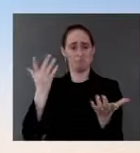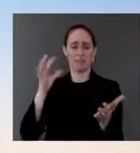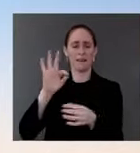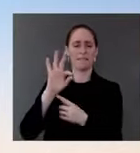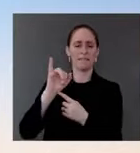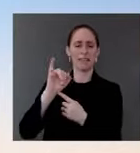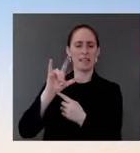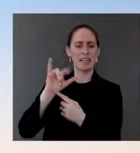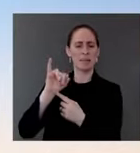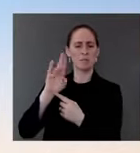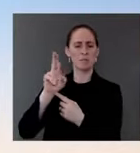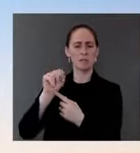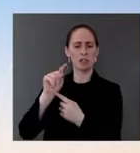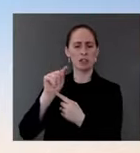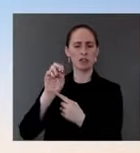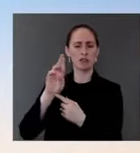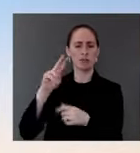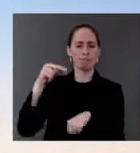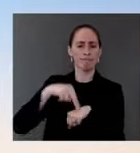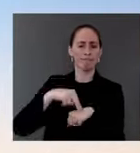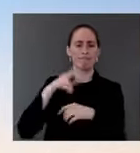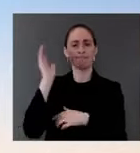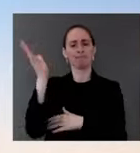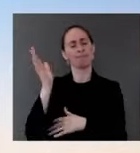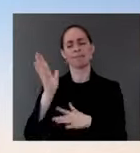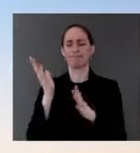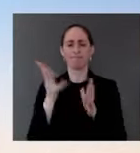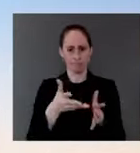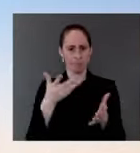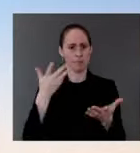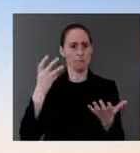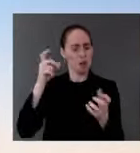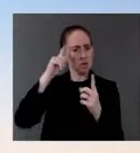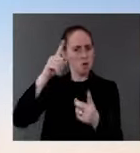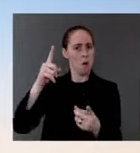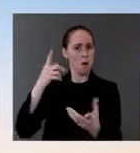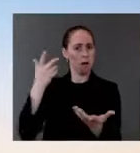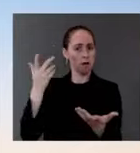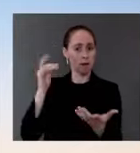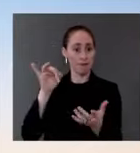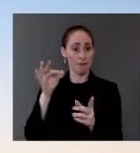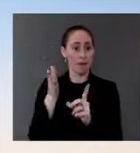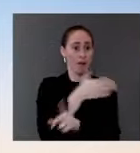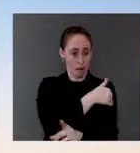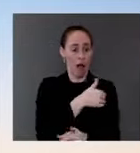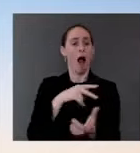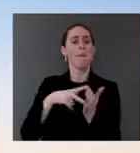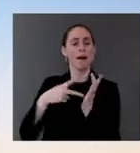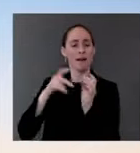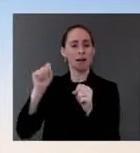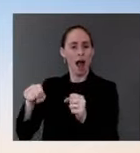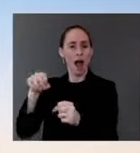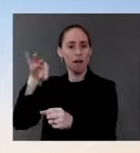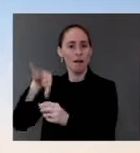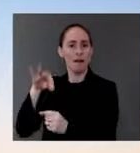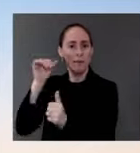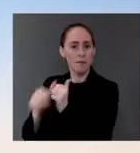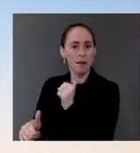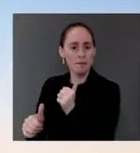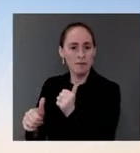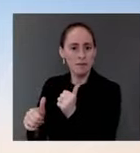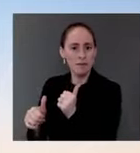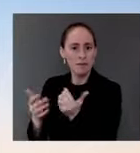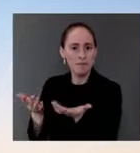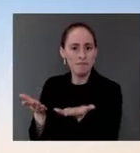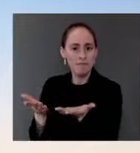bill come up for a vote in the Senate. We would like to see that bill move forward, but in terms of the mechanism for that, I don't have anything new on that. We will defer to